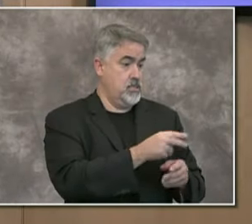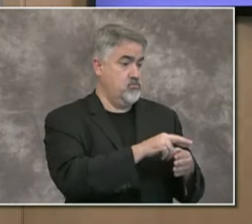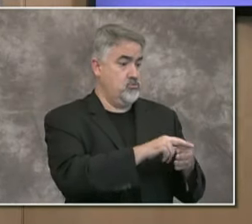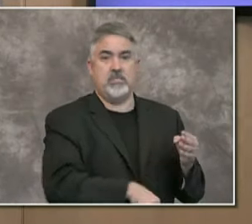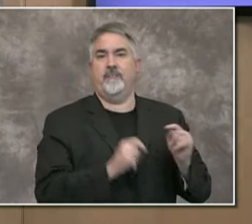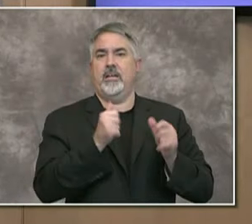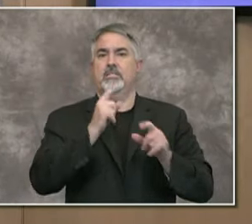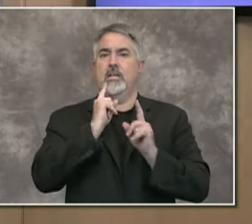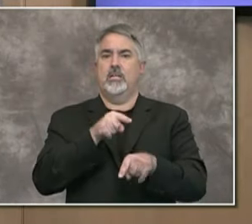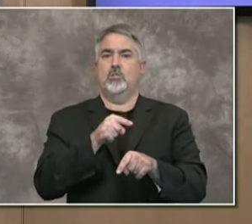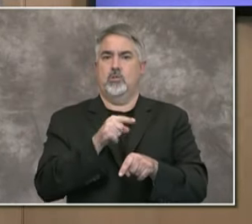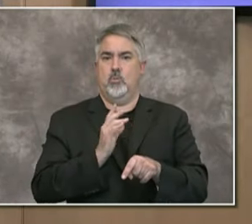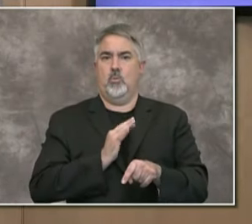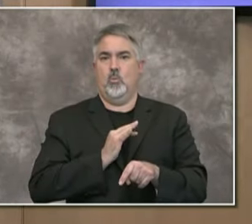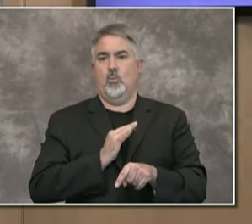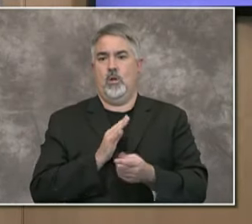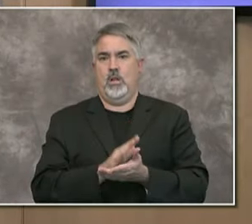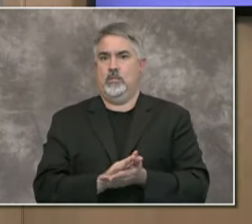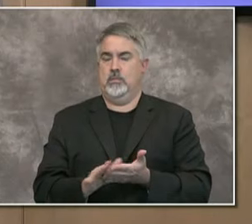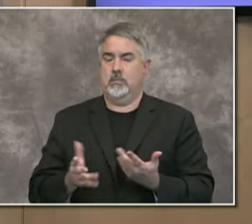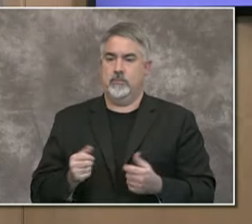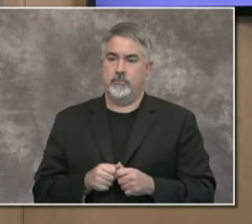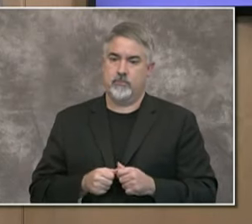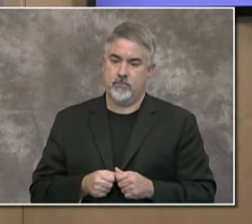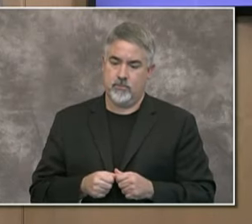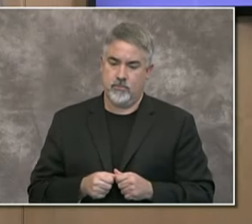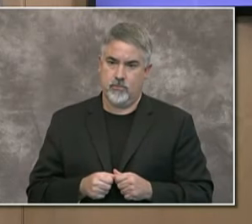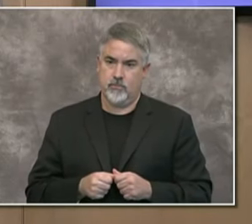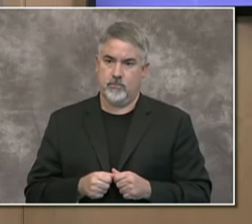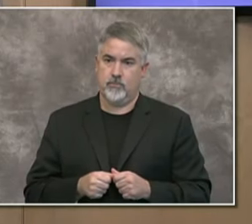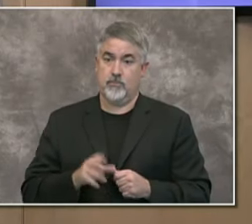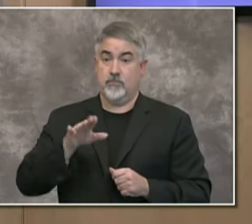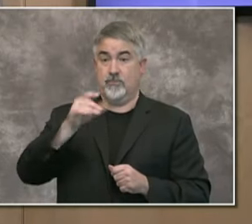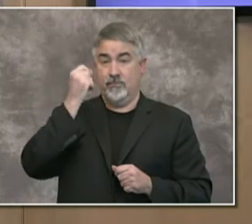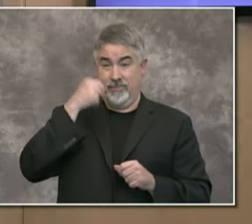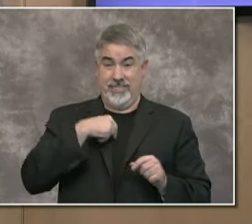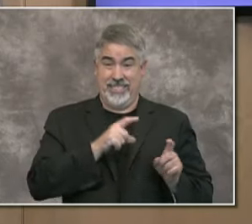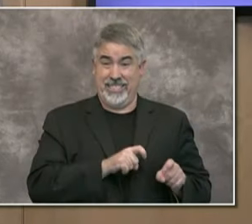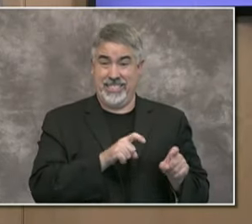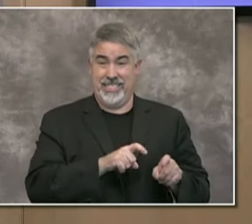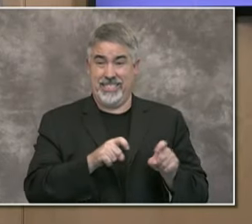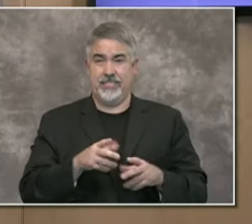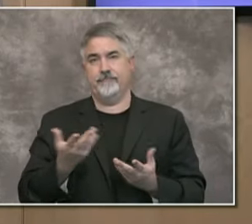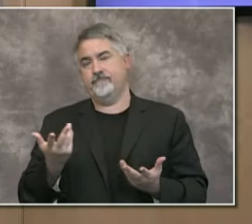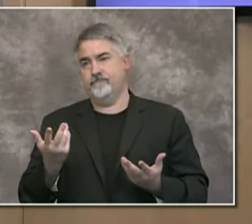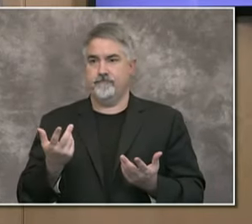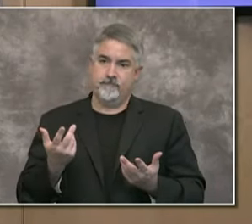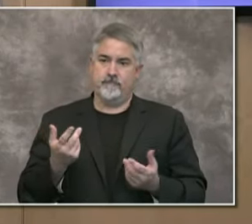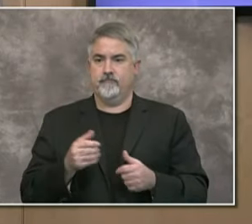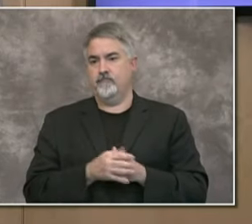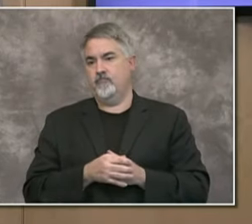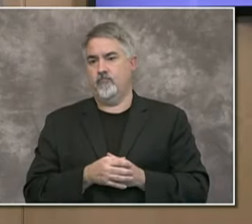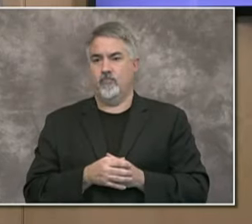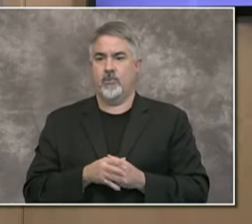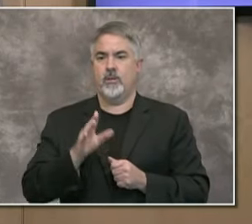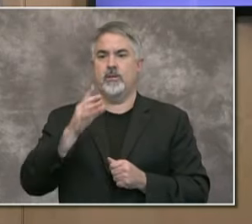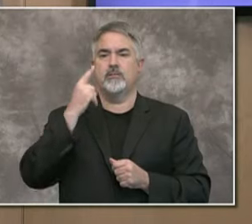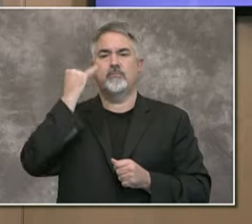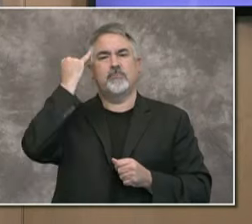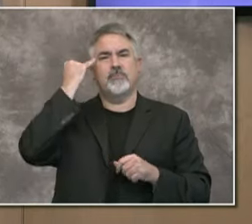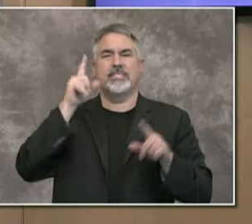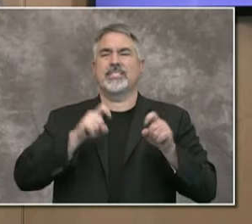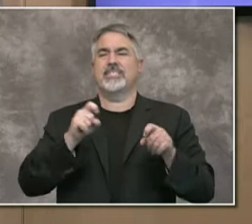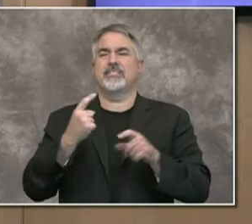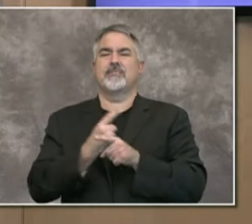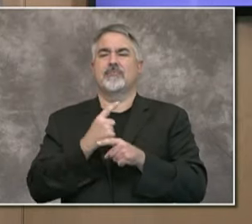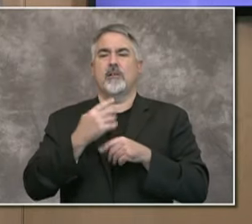prospect that we will have, if you would, tests literally like are done for many things that we're all accustomed to, like sugar, blood